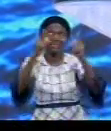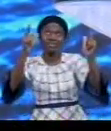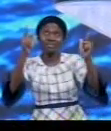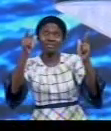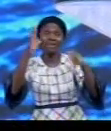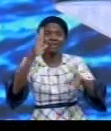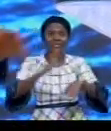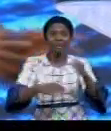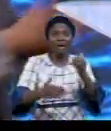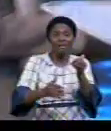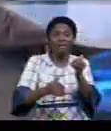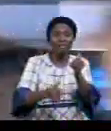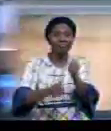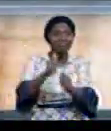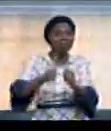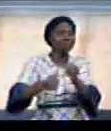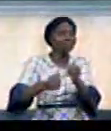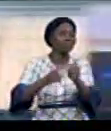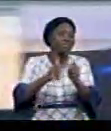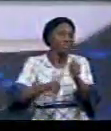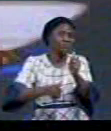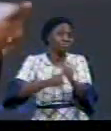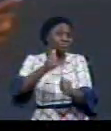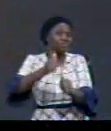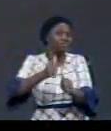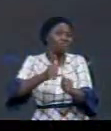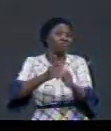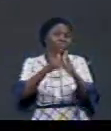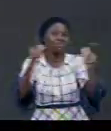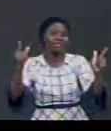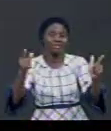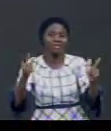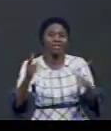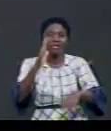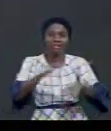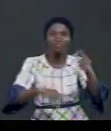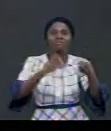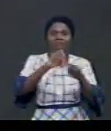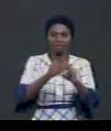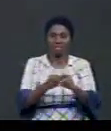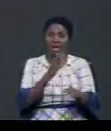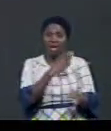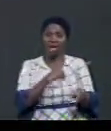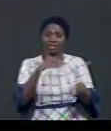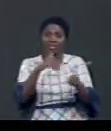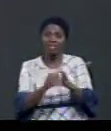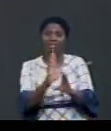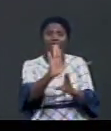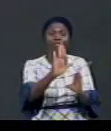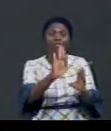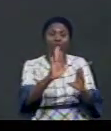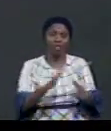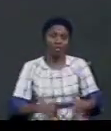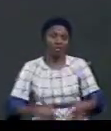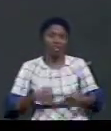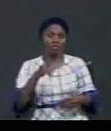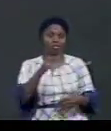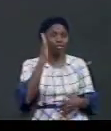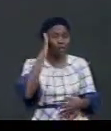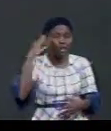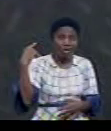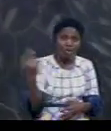the old serpent. And in your life, you will always see the manifestation of his power